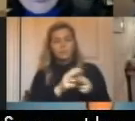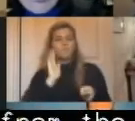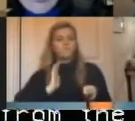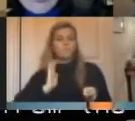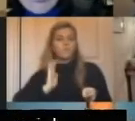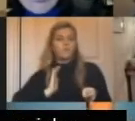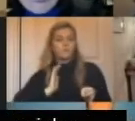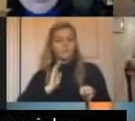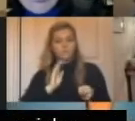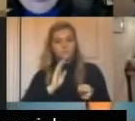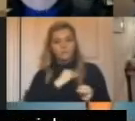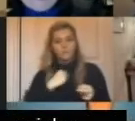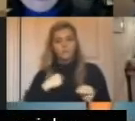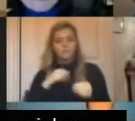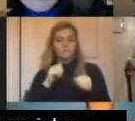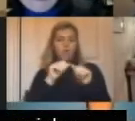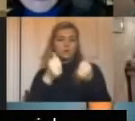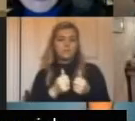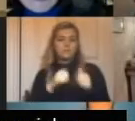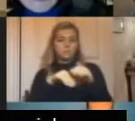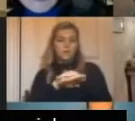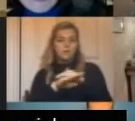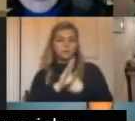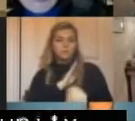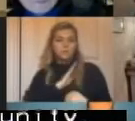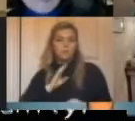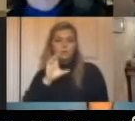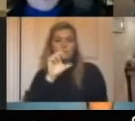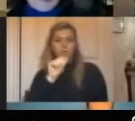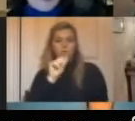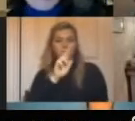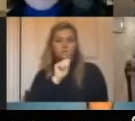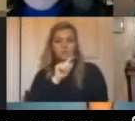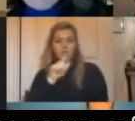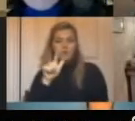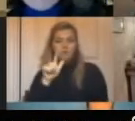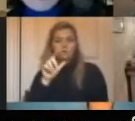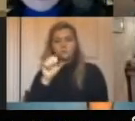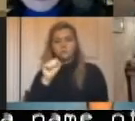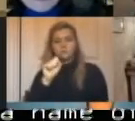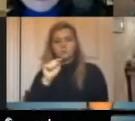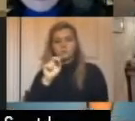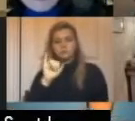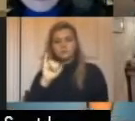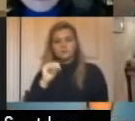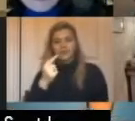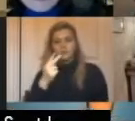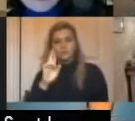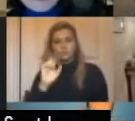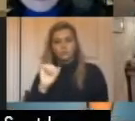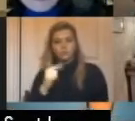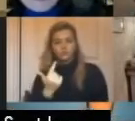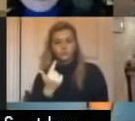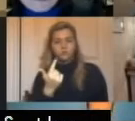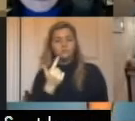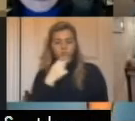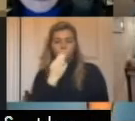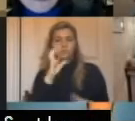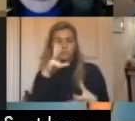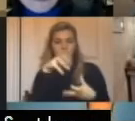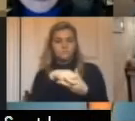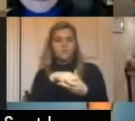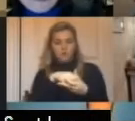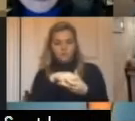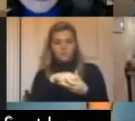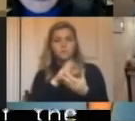should be earlier rather than later. Yeah, well, she'll be an excellent representative, but since the board,